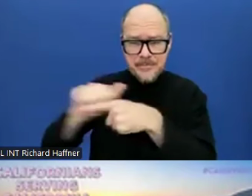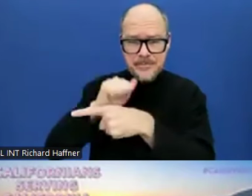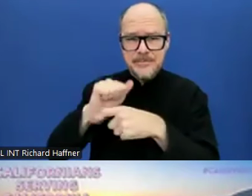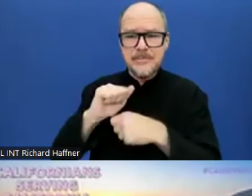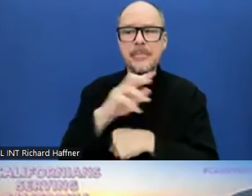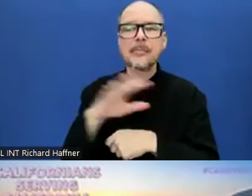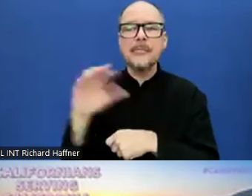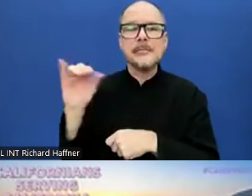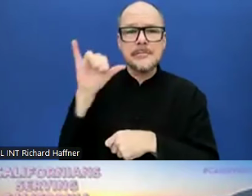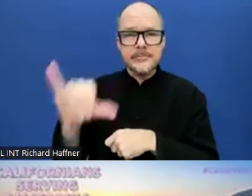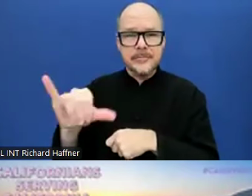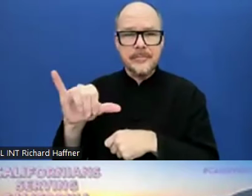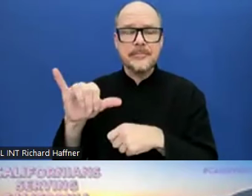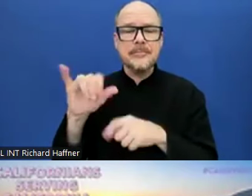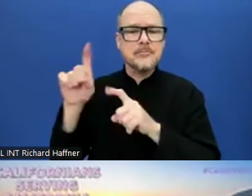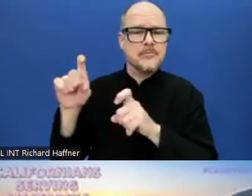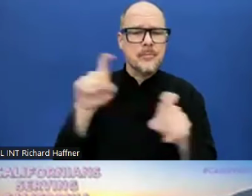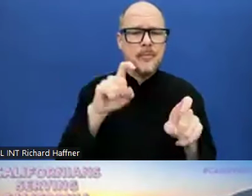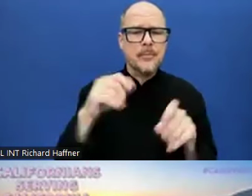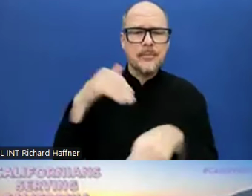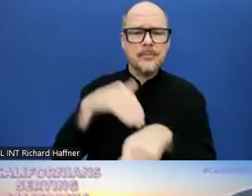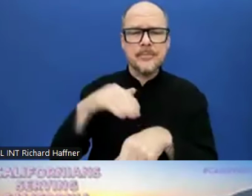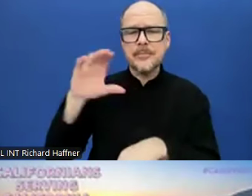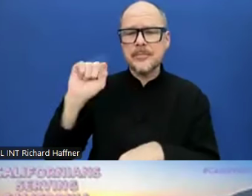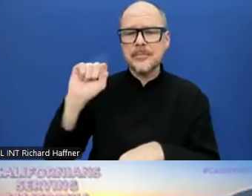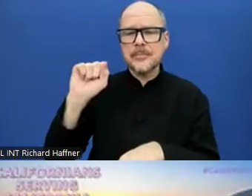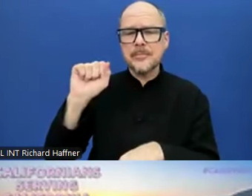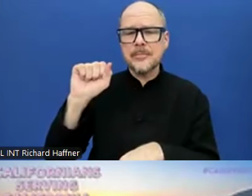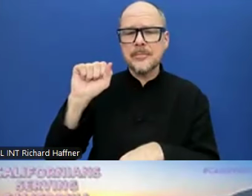that survey can be found at